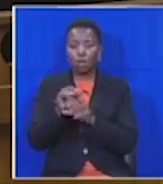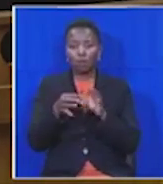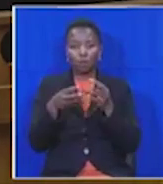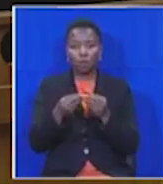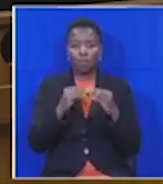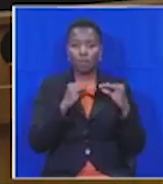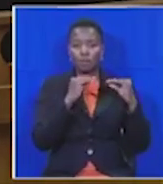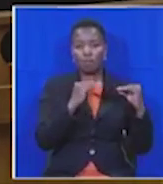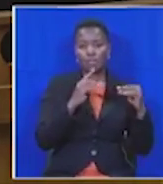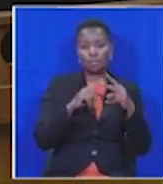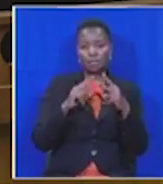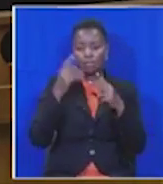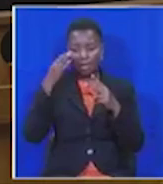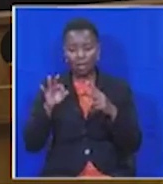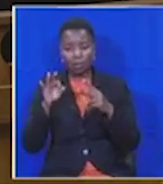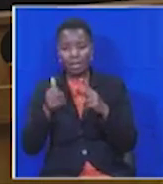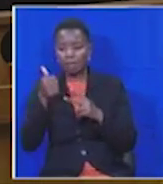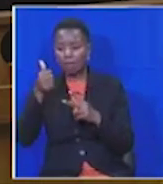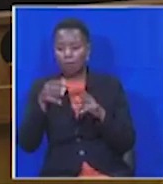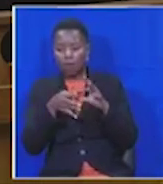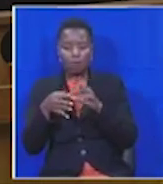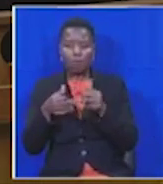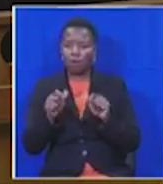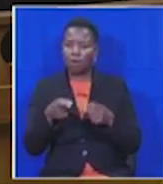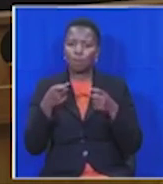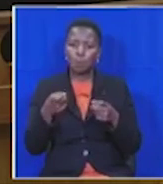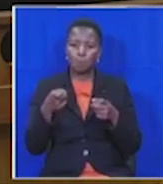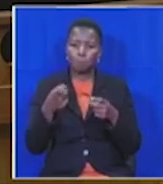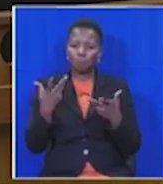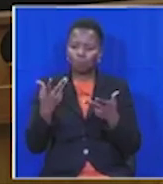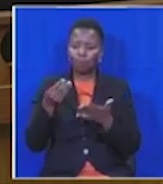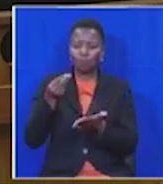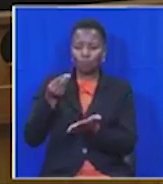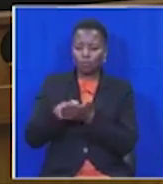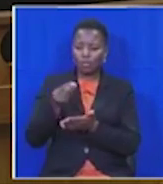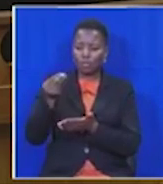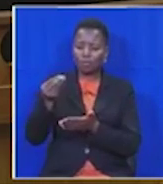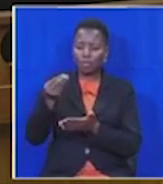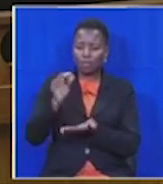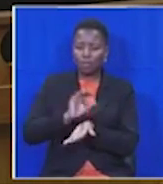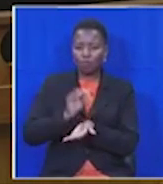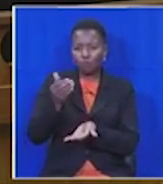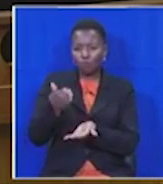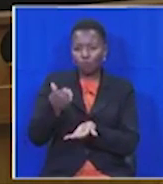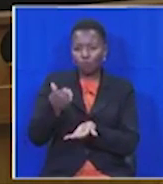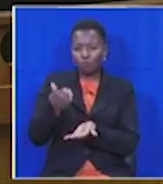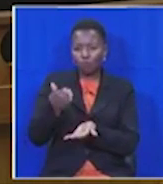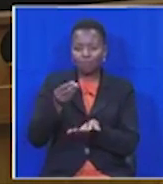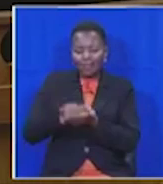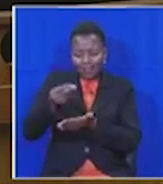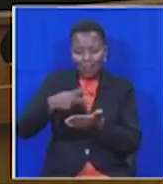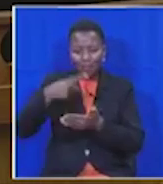and government and a nice venture capital fund. Those are both good things, but they cannot